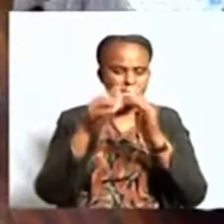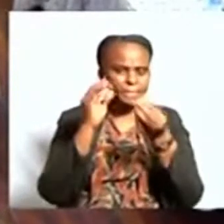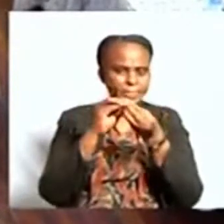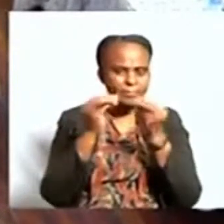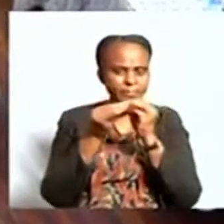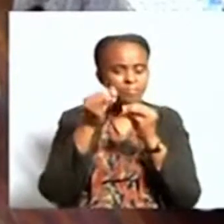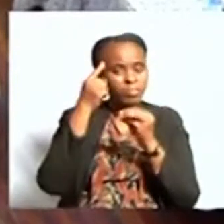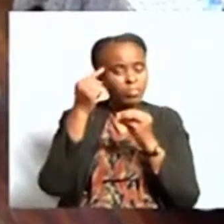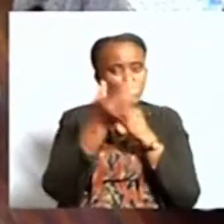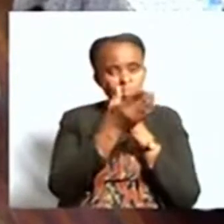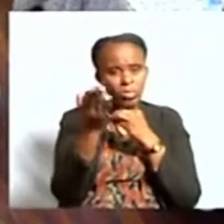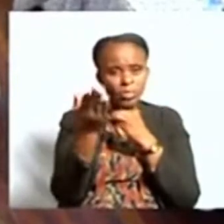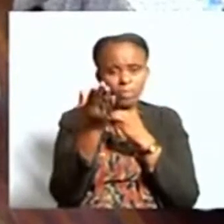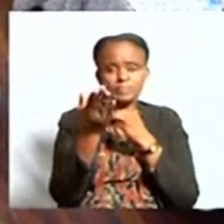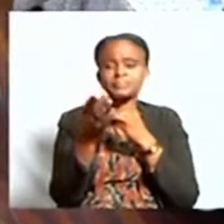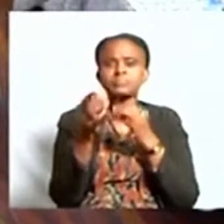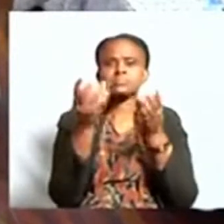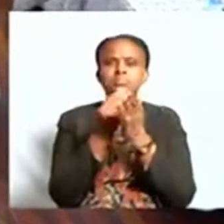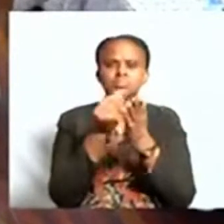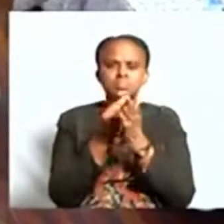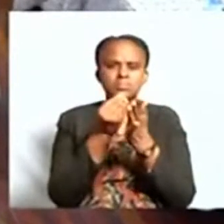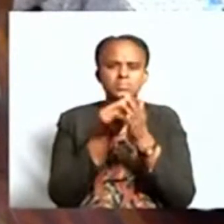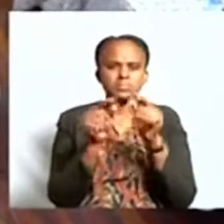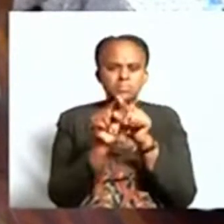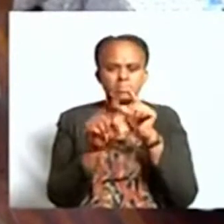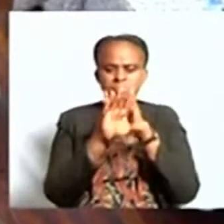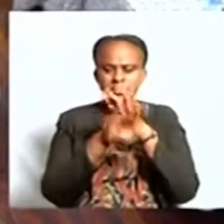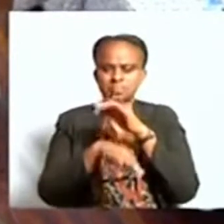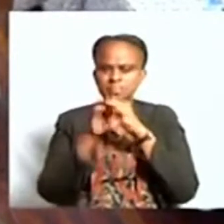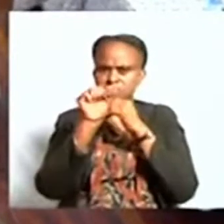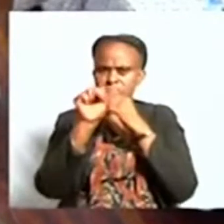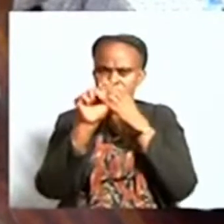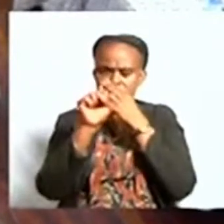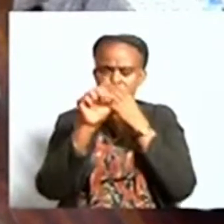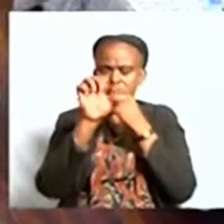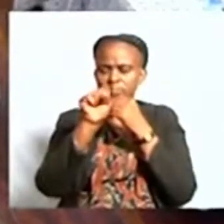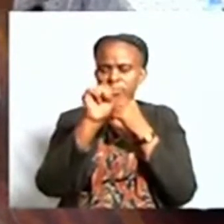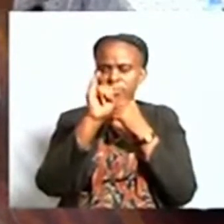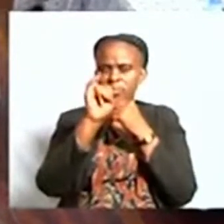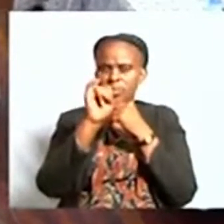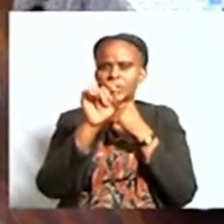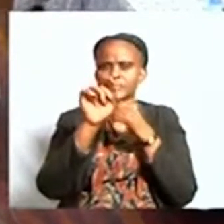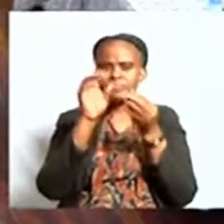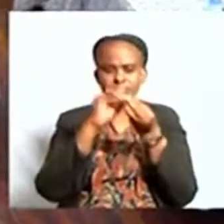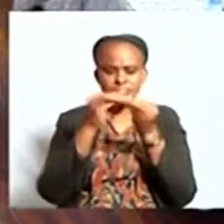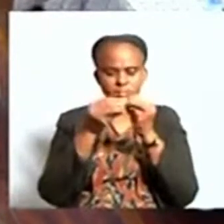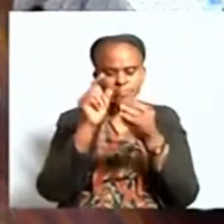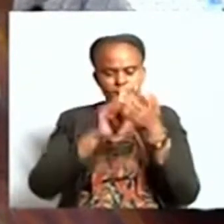figures for the unaccounted for revenue under Silverest are in the amounts of